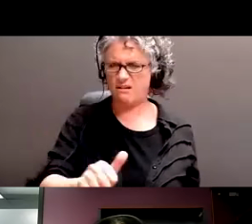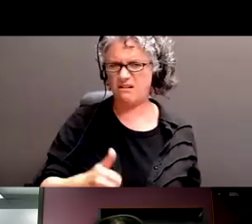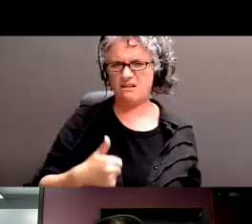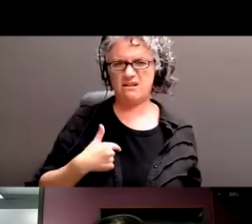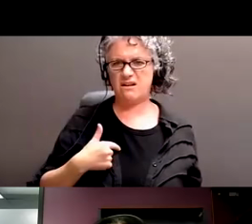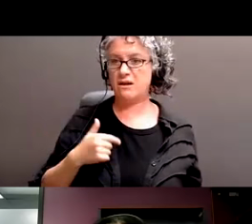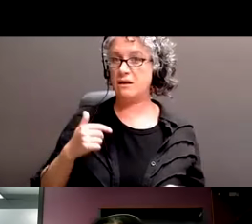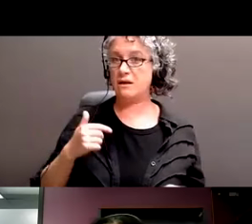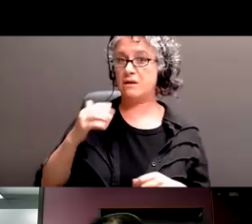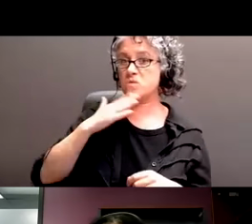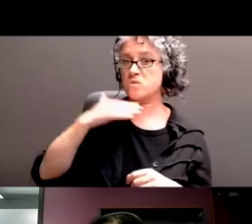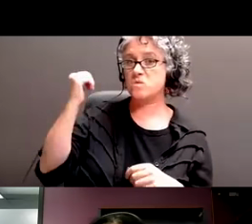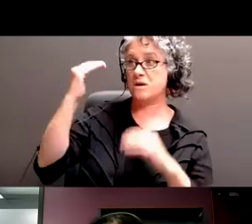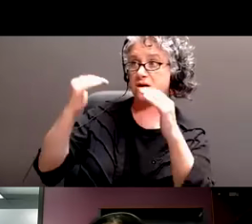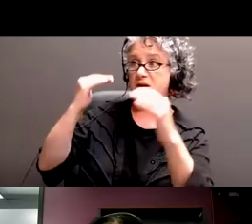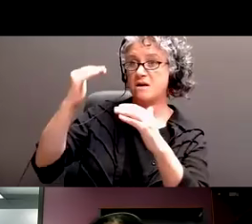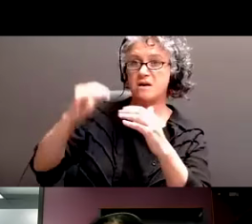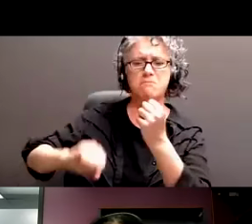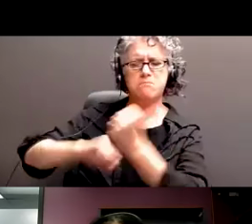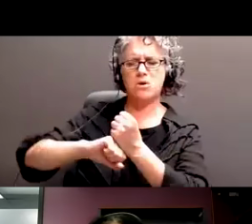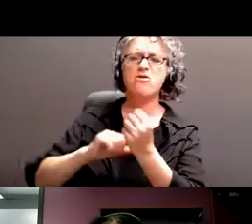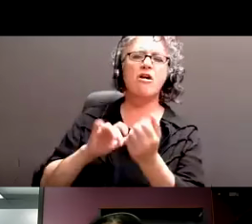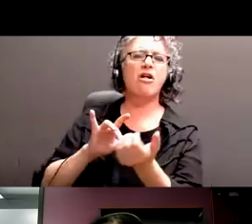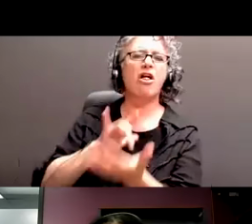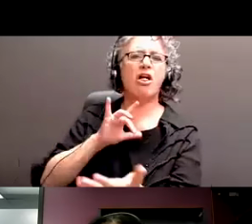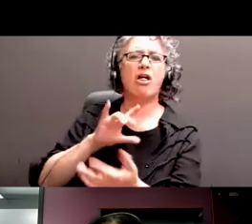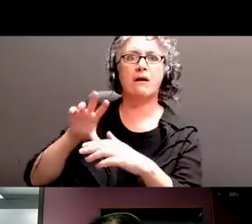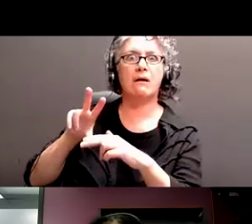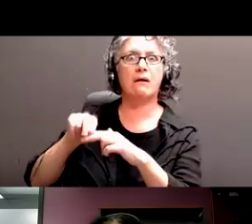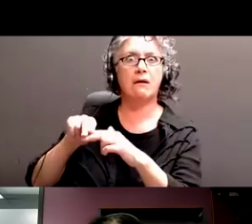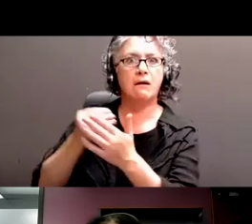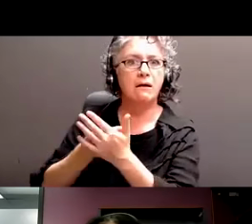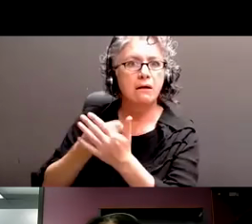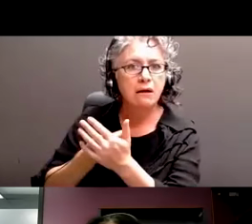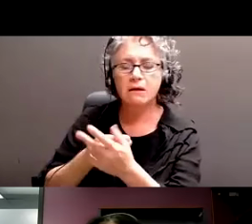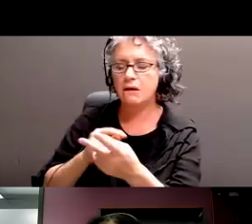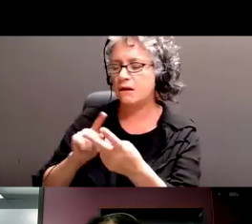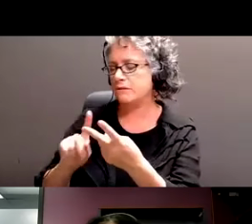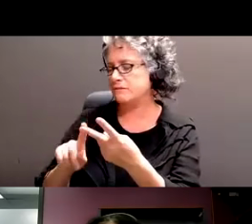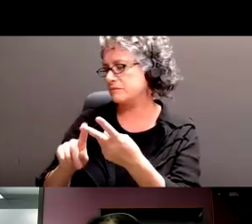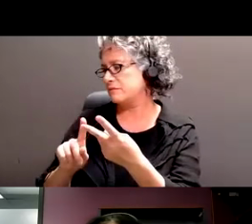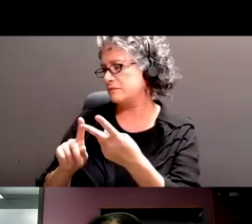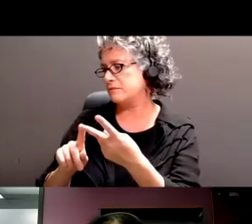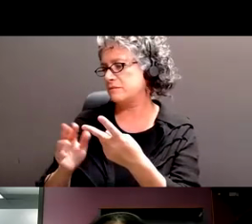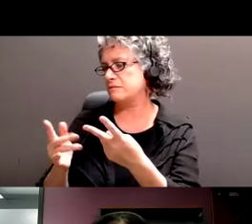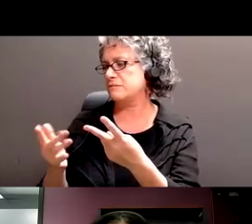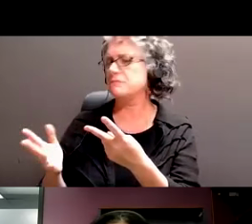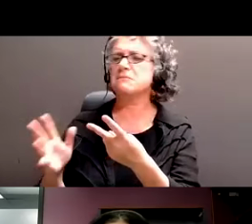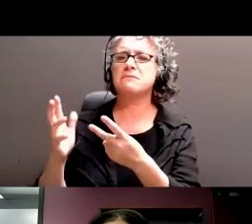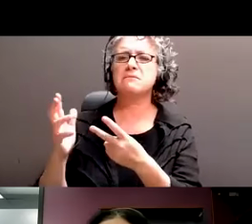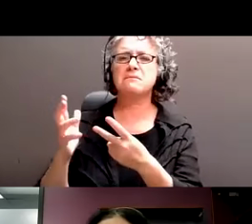way to provide support to them, whether it be financially or providing, accommodation for them,